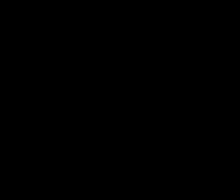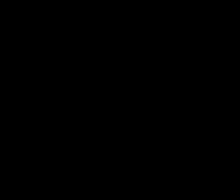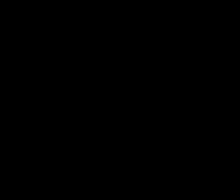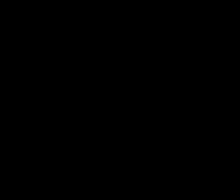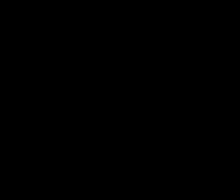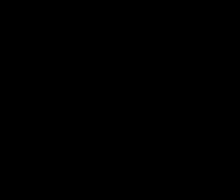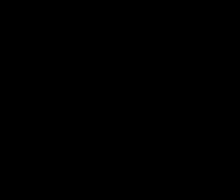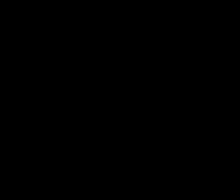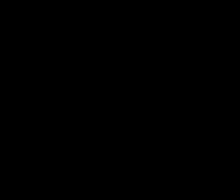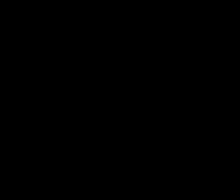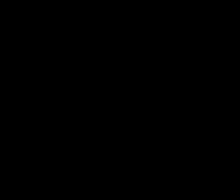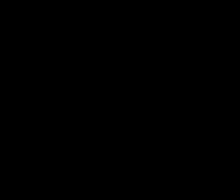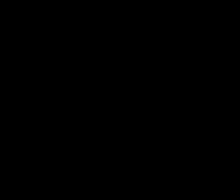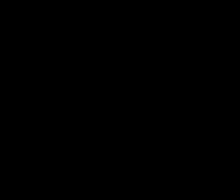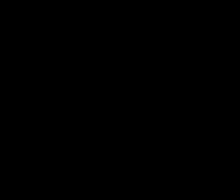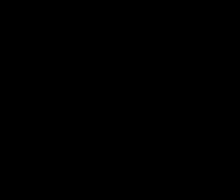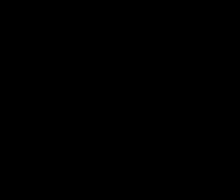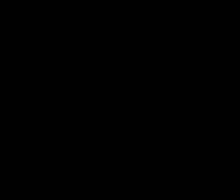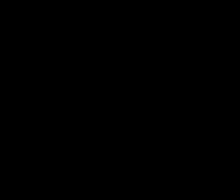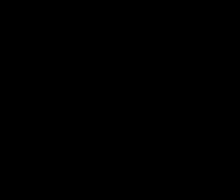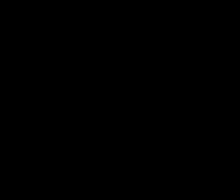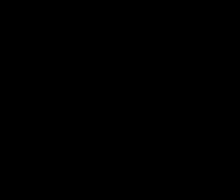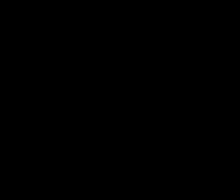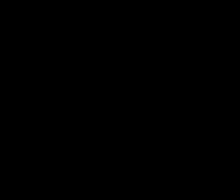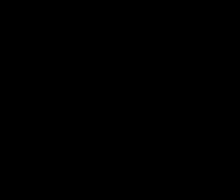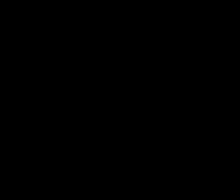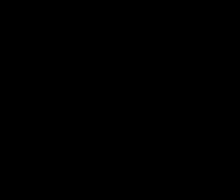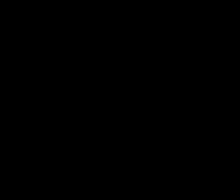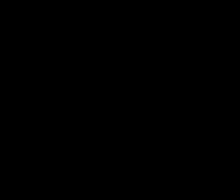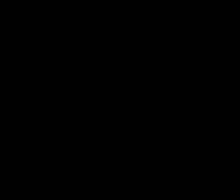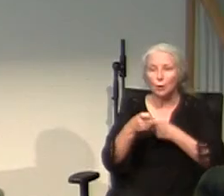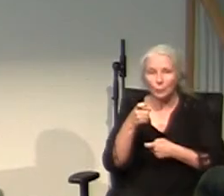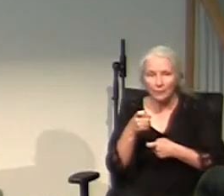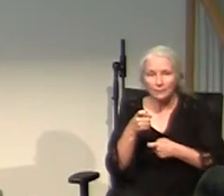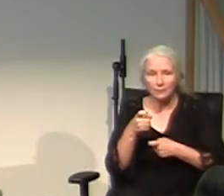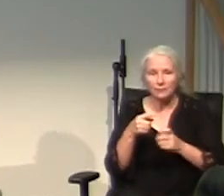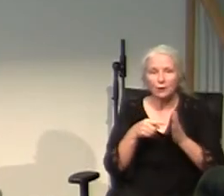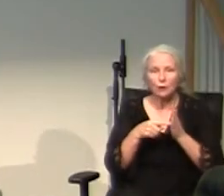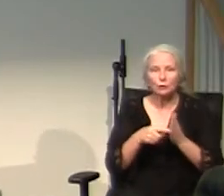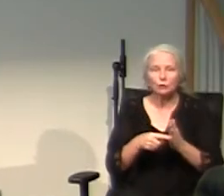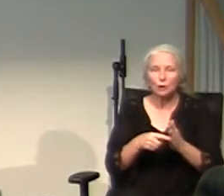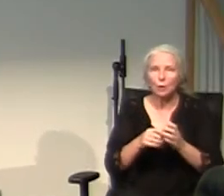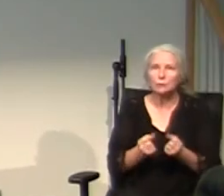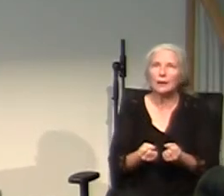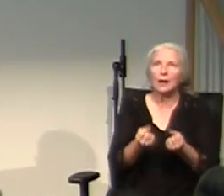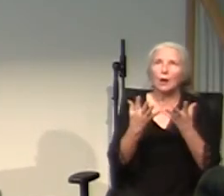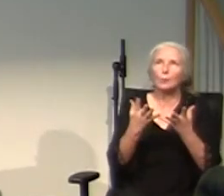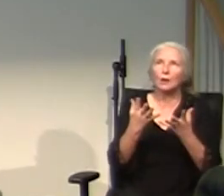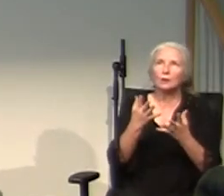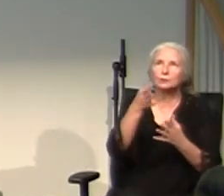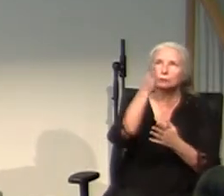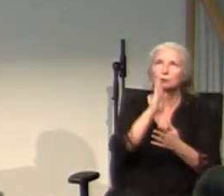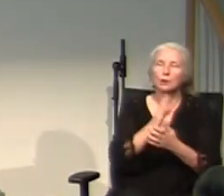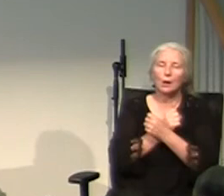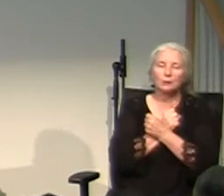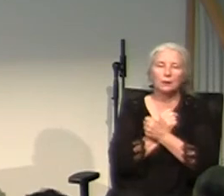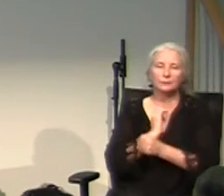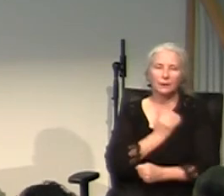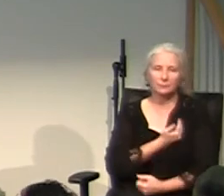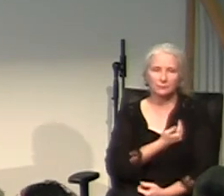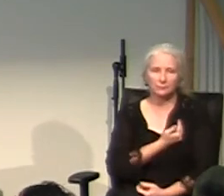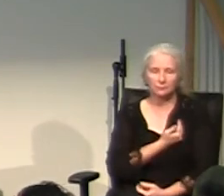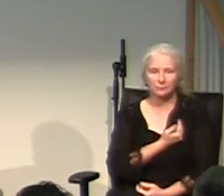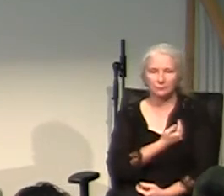atonement plunges the depths of the love of God. Now, in Colossians chapter 3 and